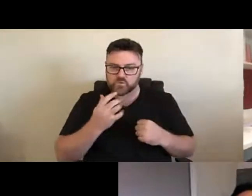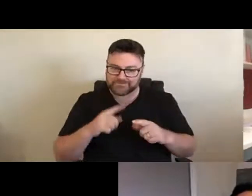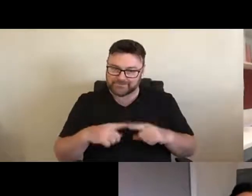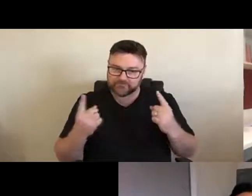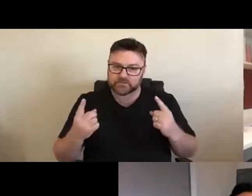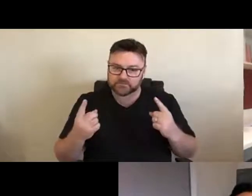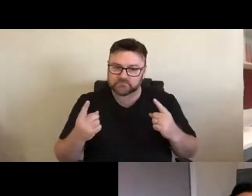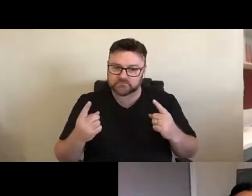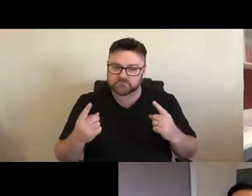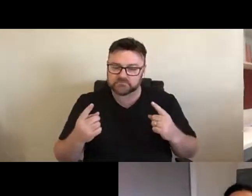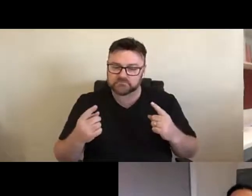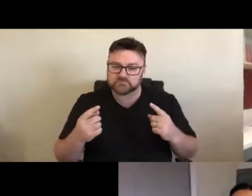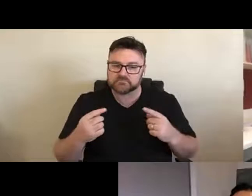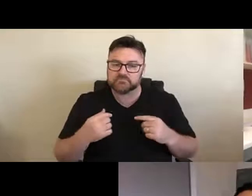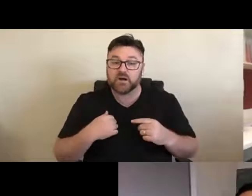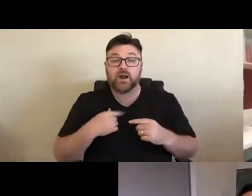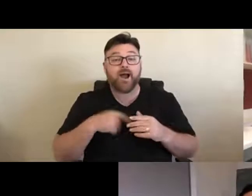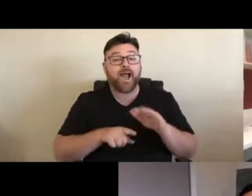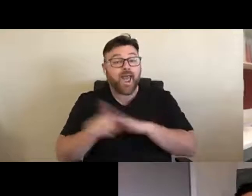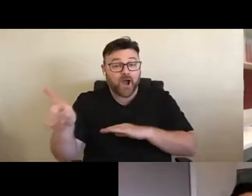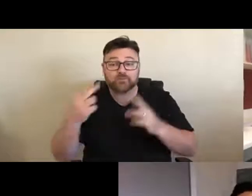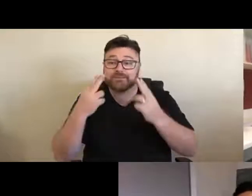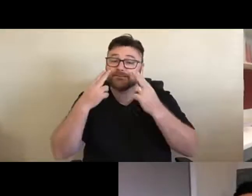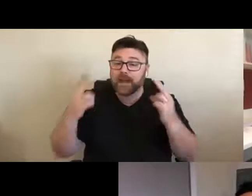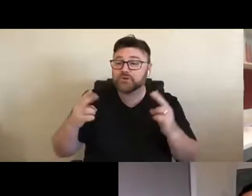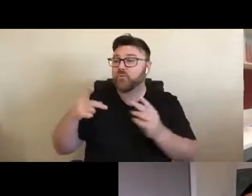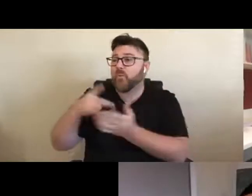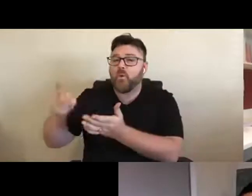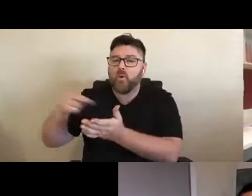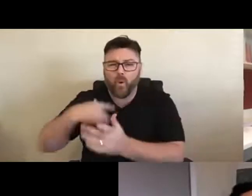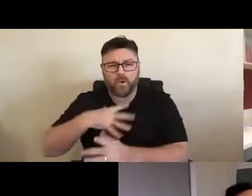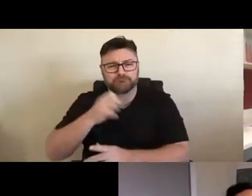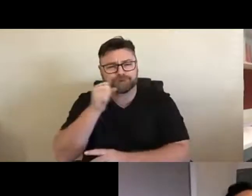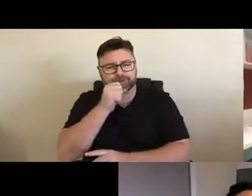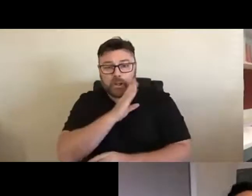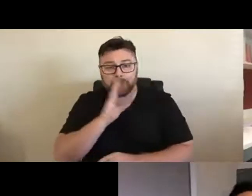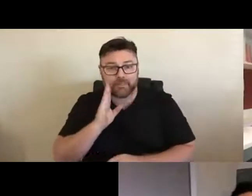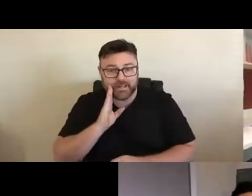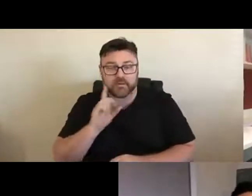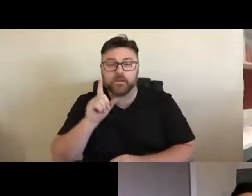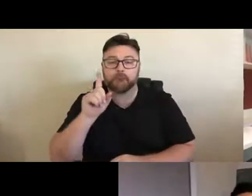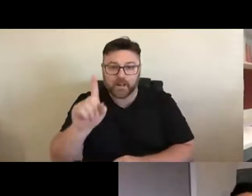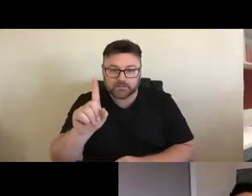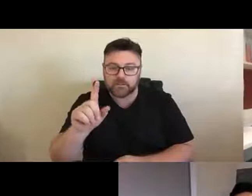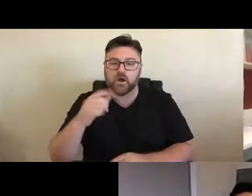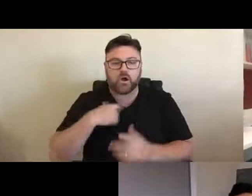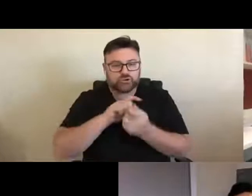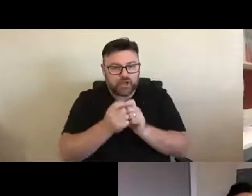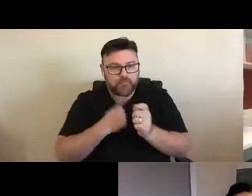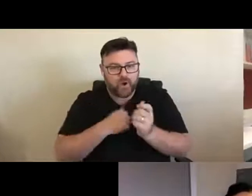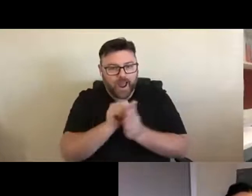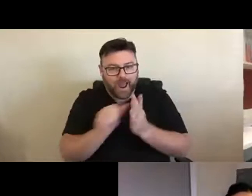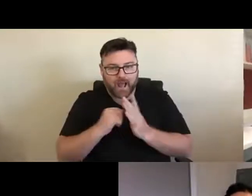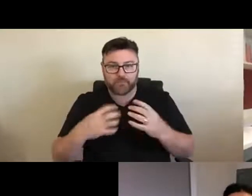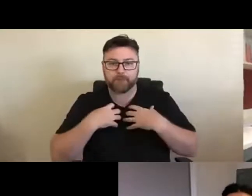missed during that time, but my methodology offered a way to deal with and cope with the change in situation that I